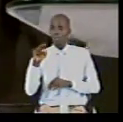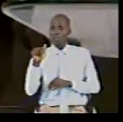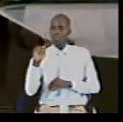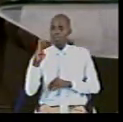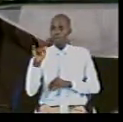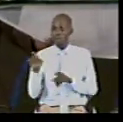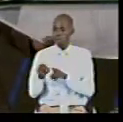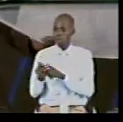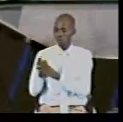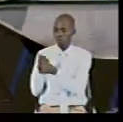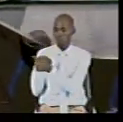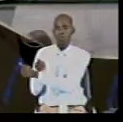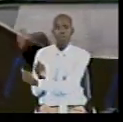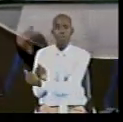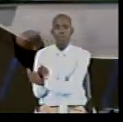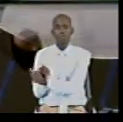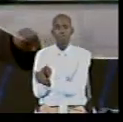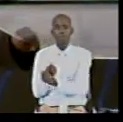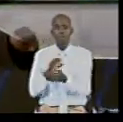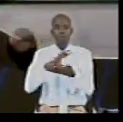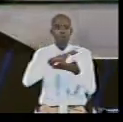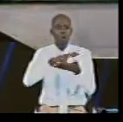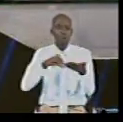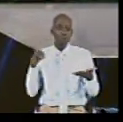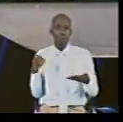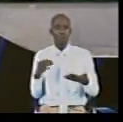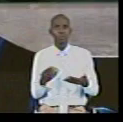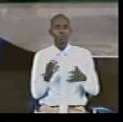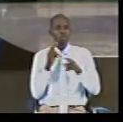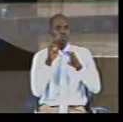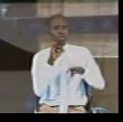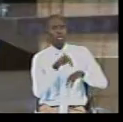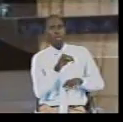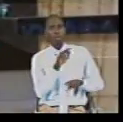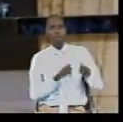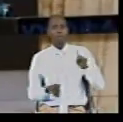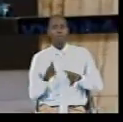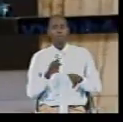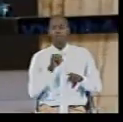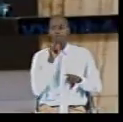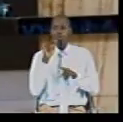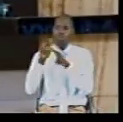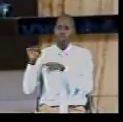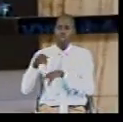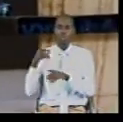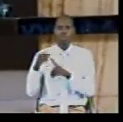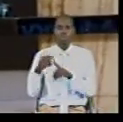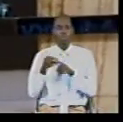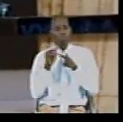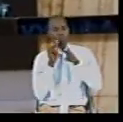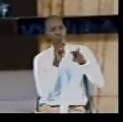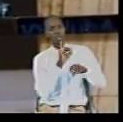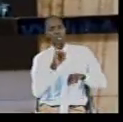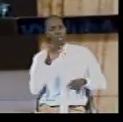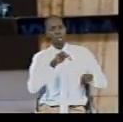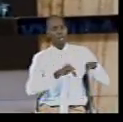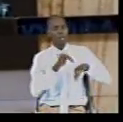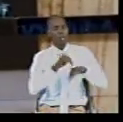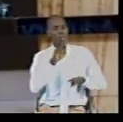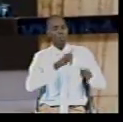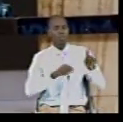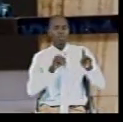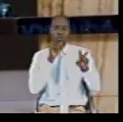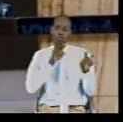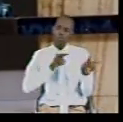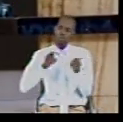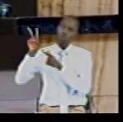they followed emulation, looking at people, not looking at the Word of God, looking at people, not looking unto Jesus,